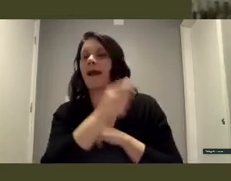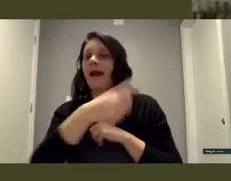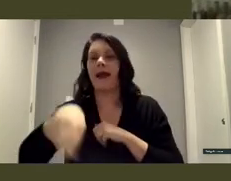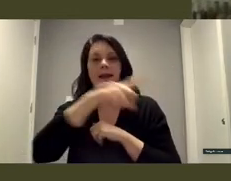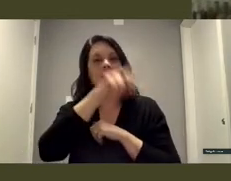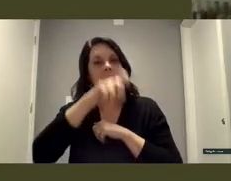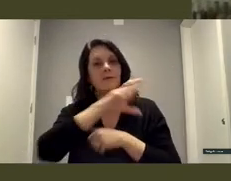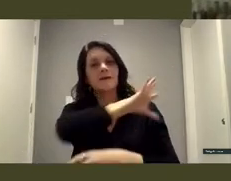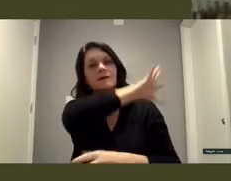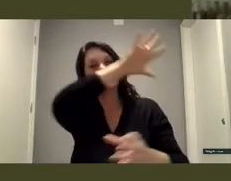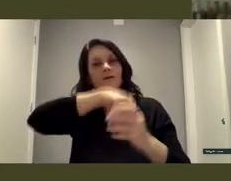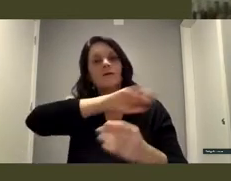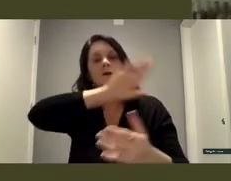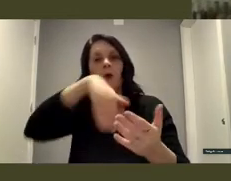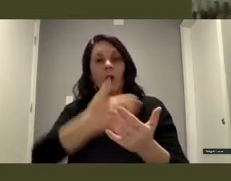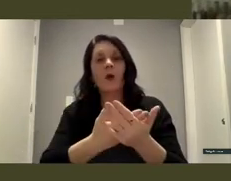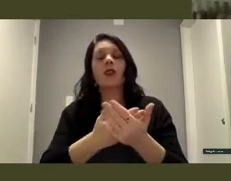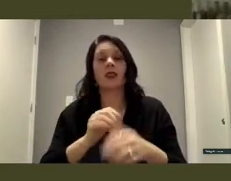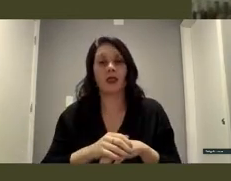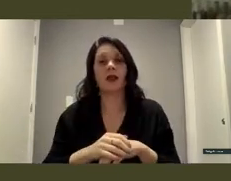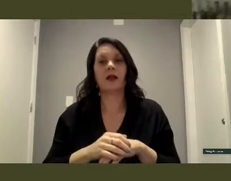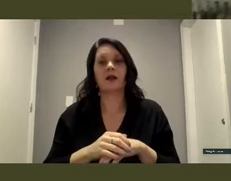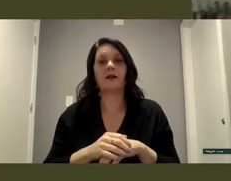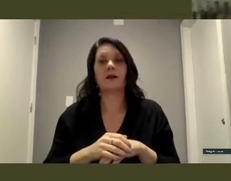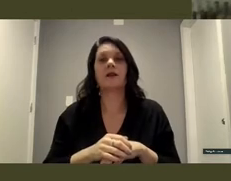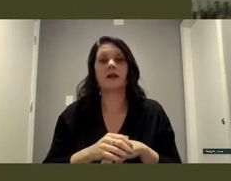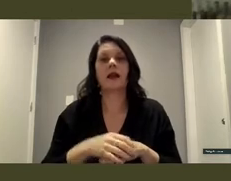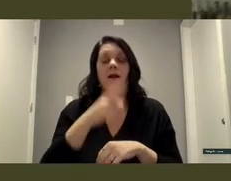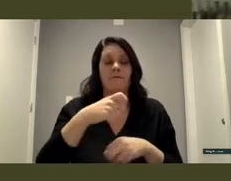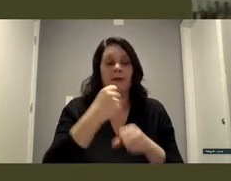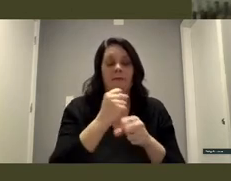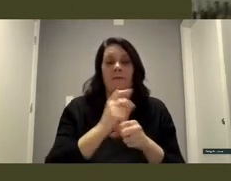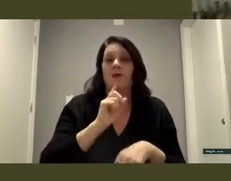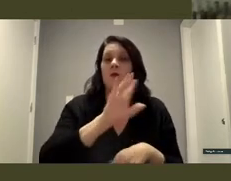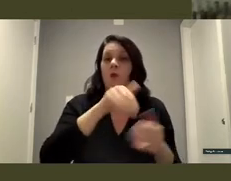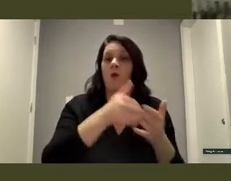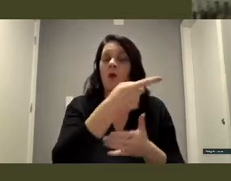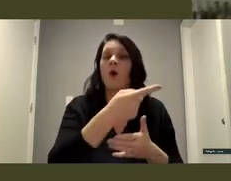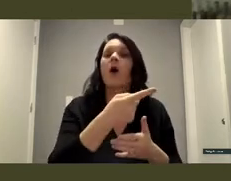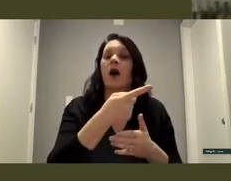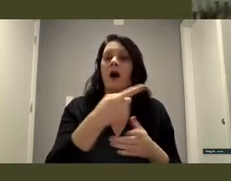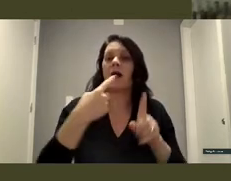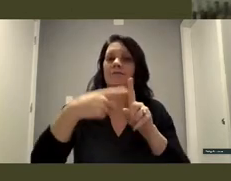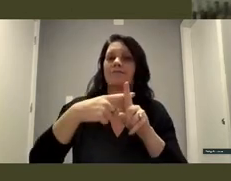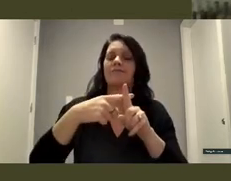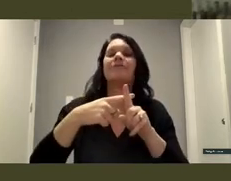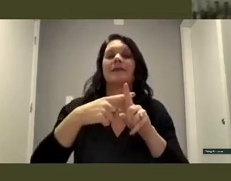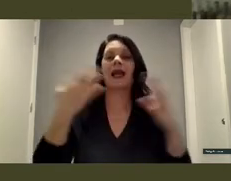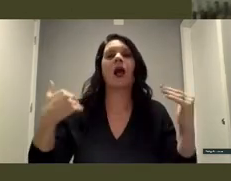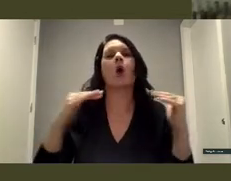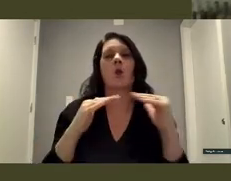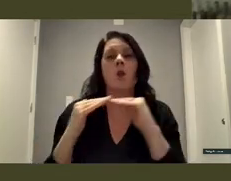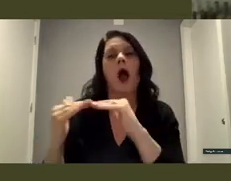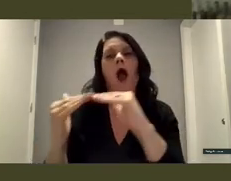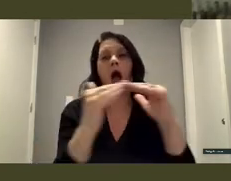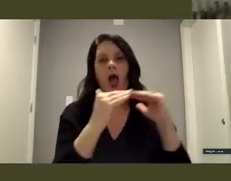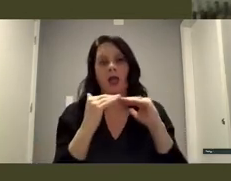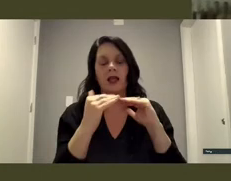related intervention cannot actually sort of, you know, increase and widen the inequality that exists in country and